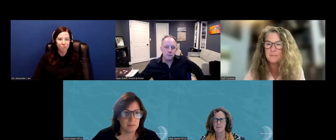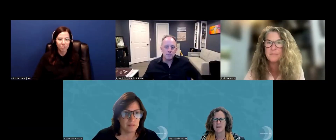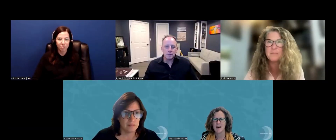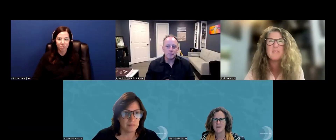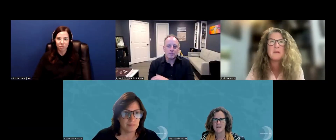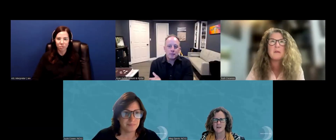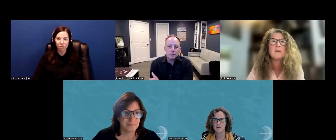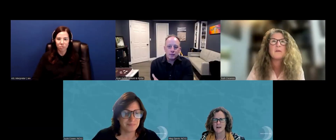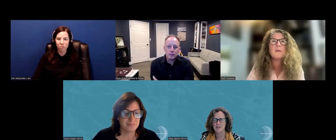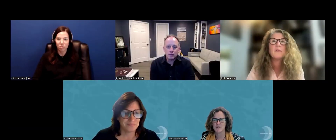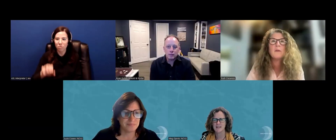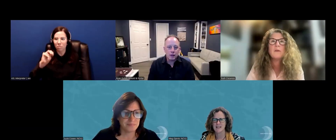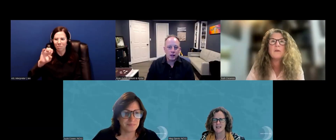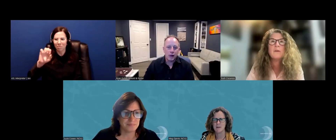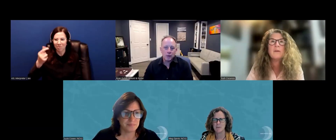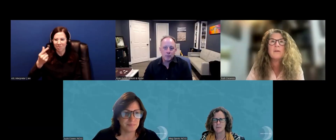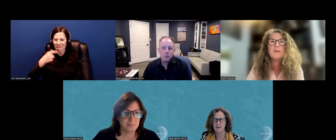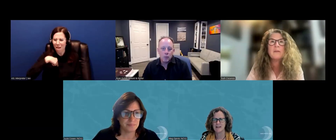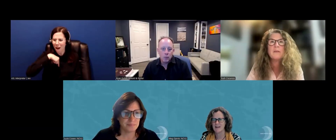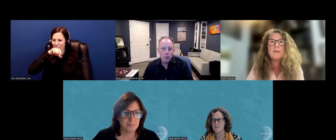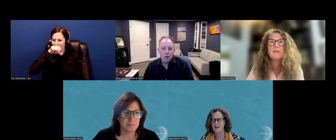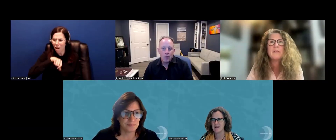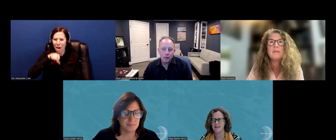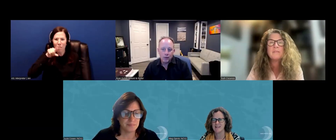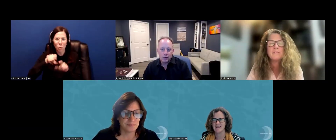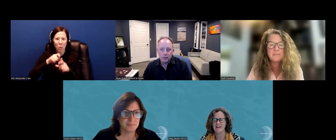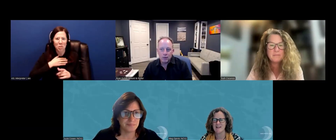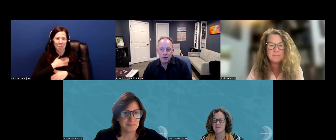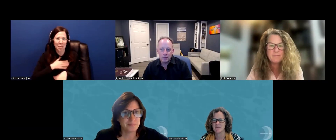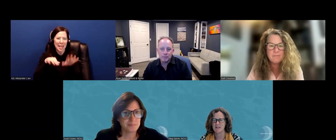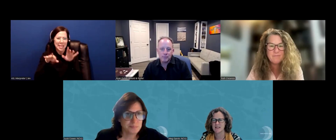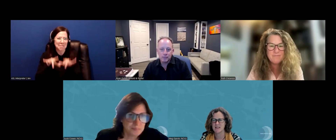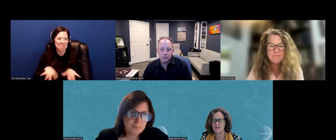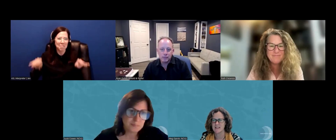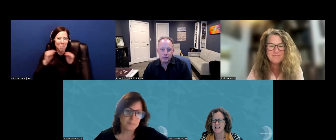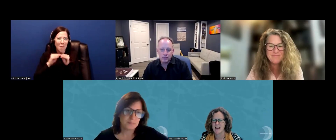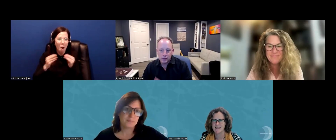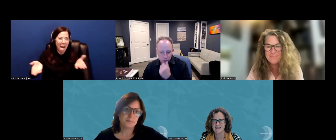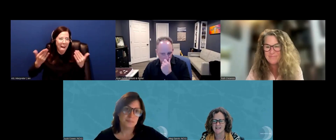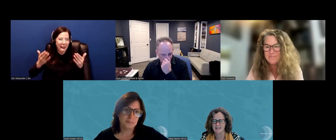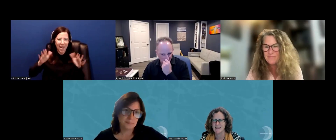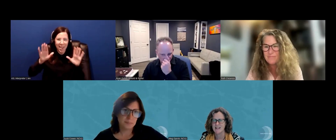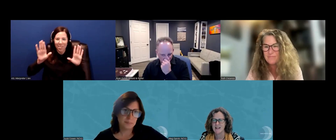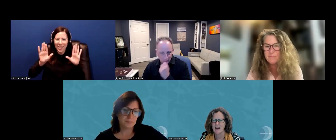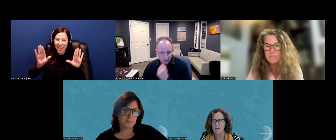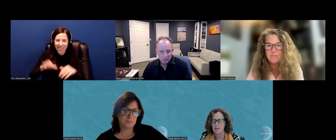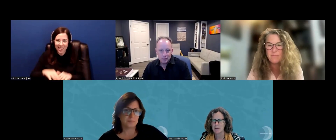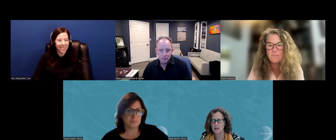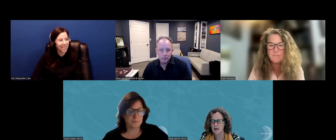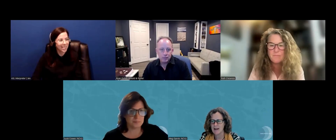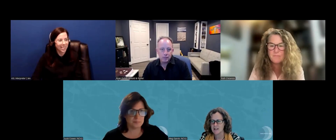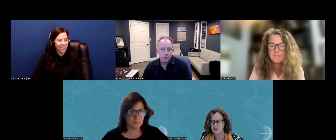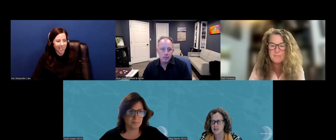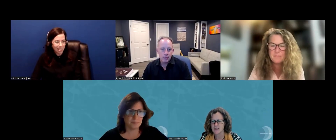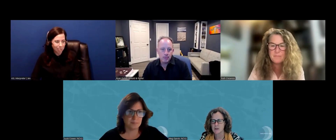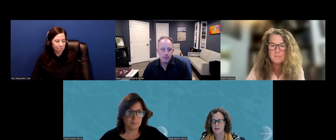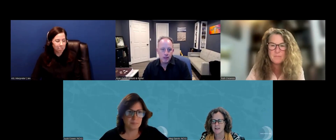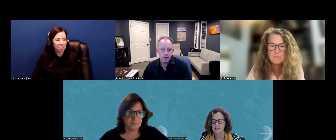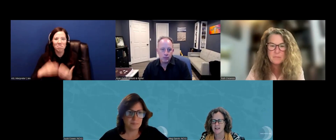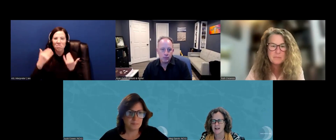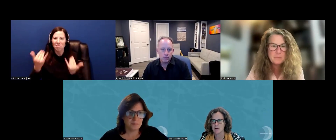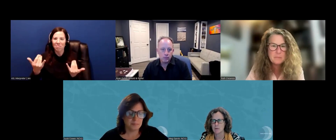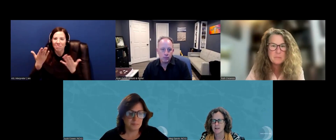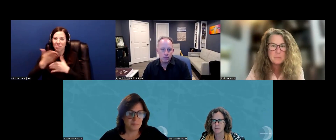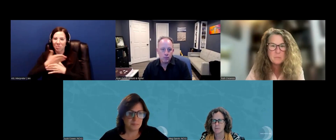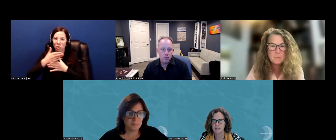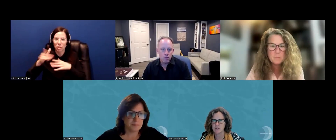Yeah, I'm loving the questions. Keep putting them in. It's fantastic. I'm going to go ahead and share screen